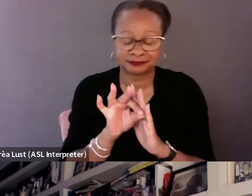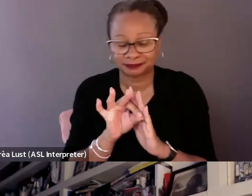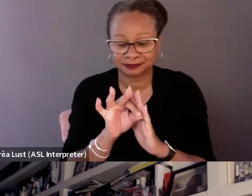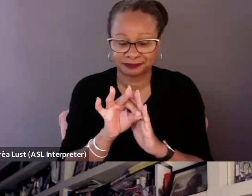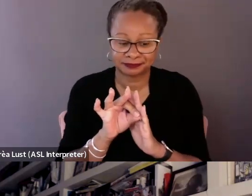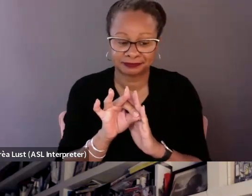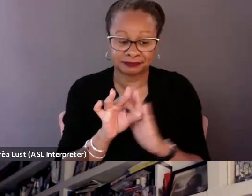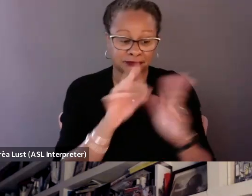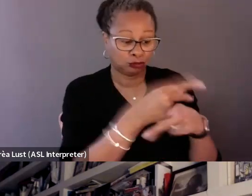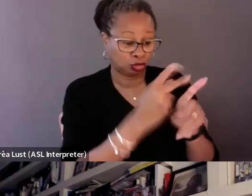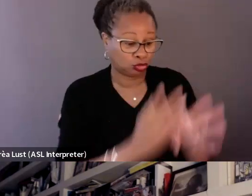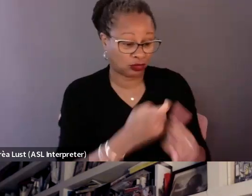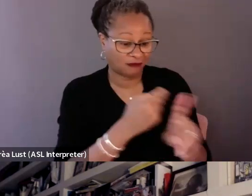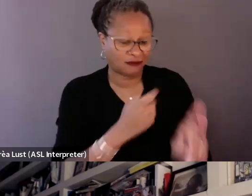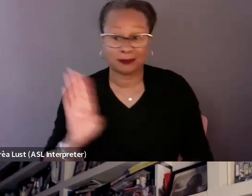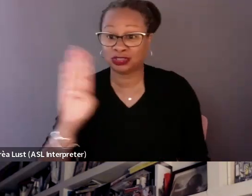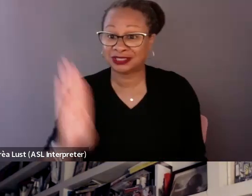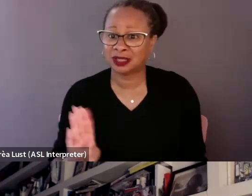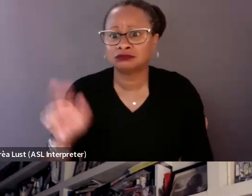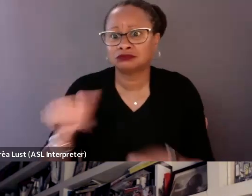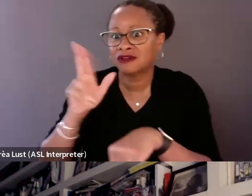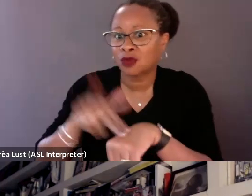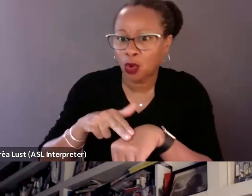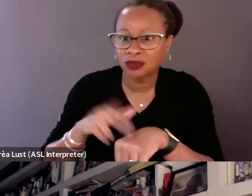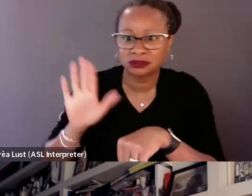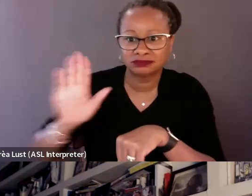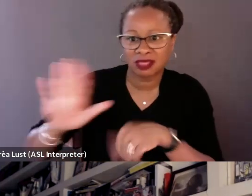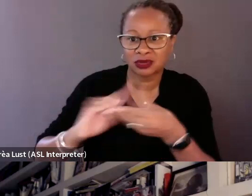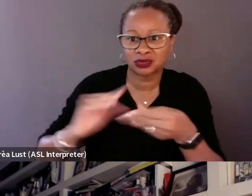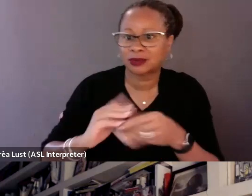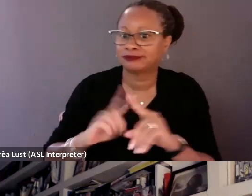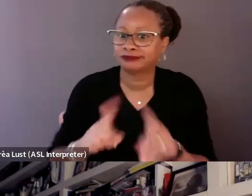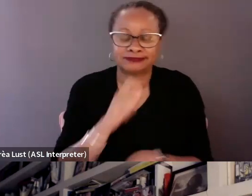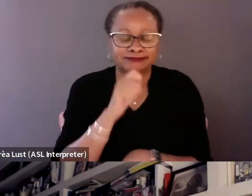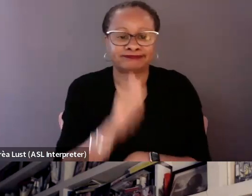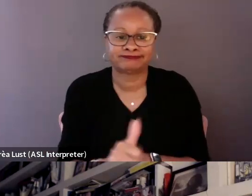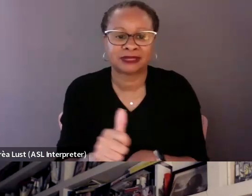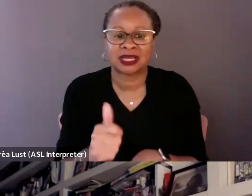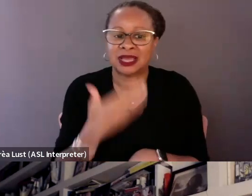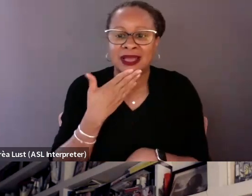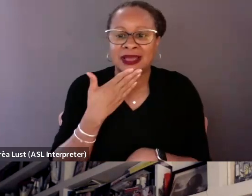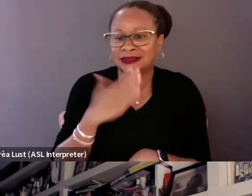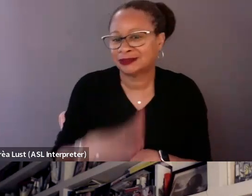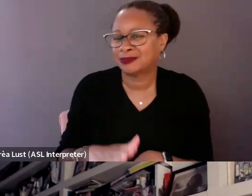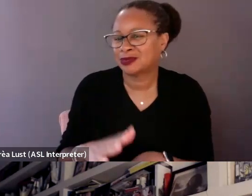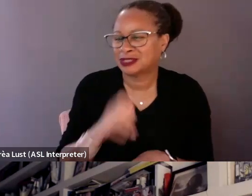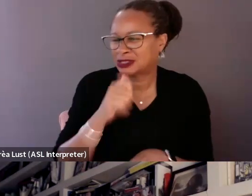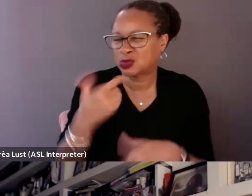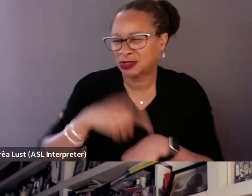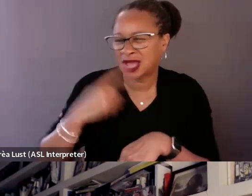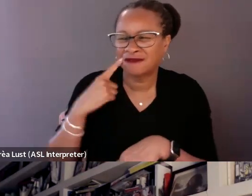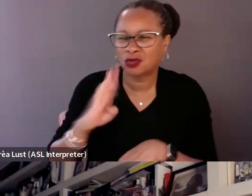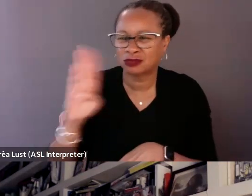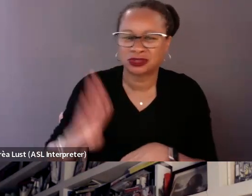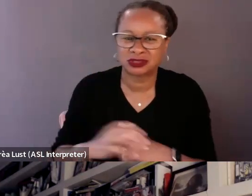a producer from Brazil, of course, but was in a very bad period for Brazil. Was